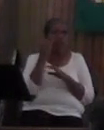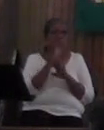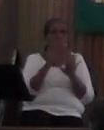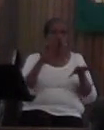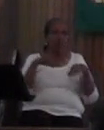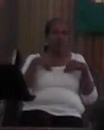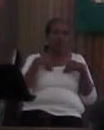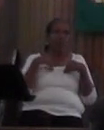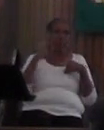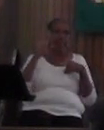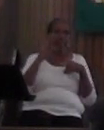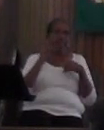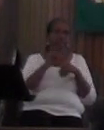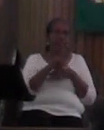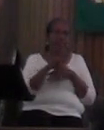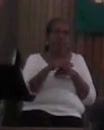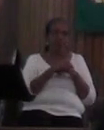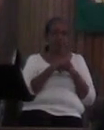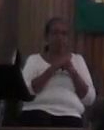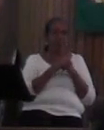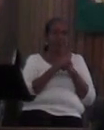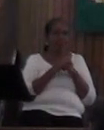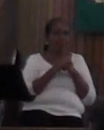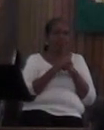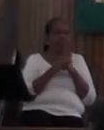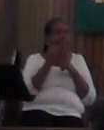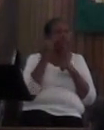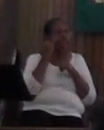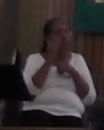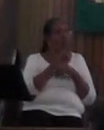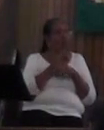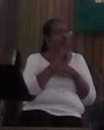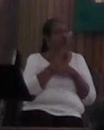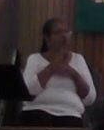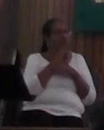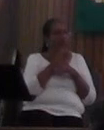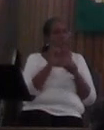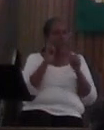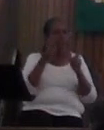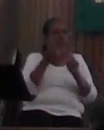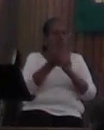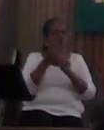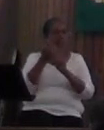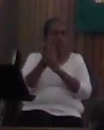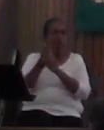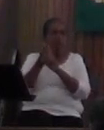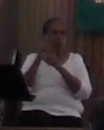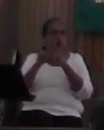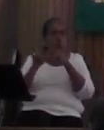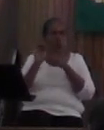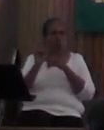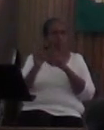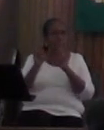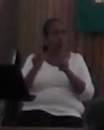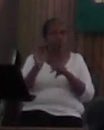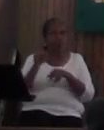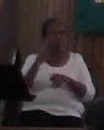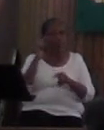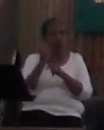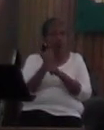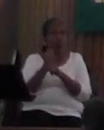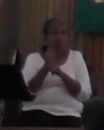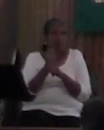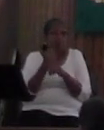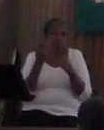advice. Thus, if you have really handed yourself over to him, it must